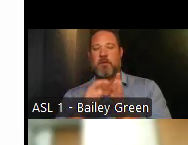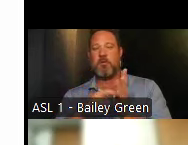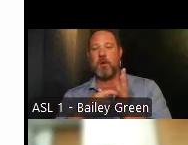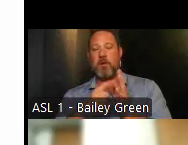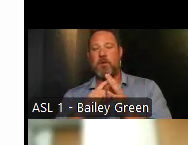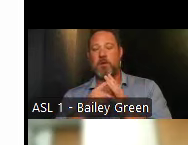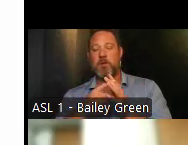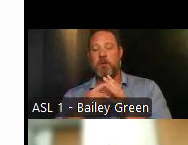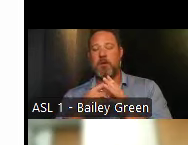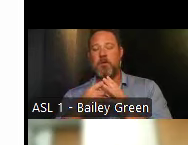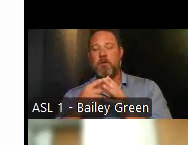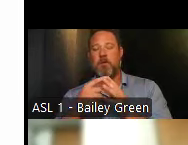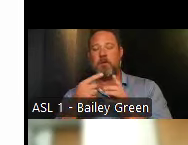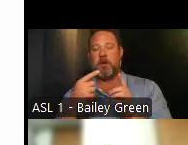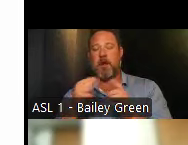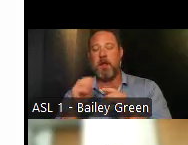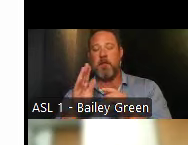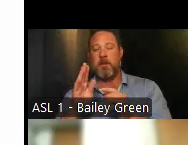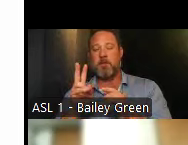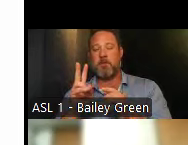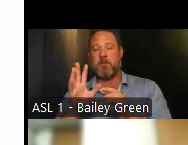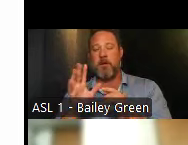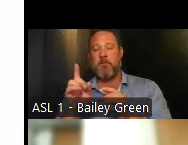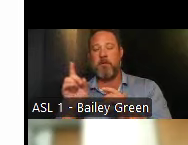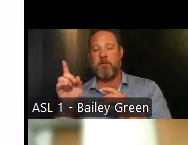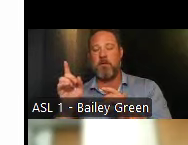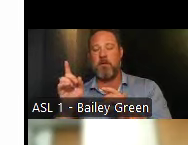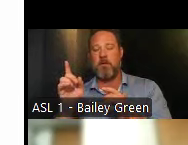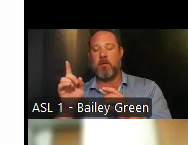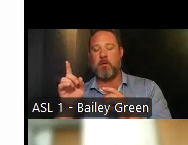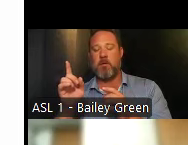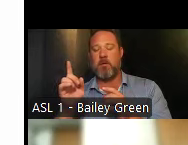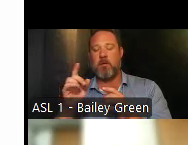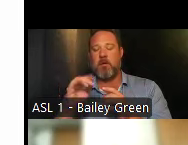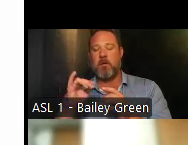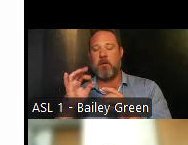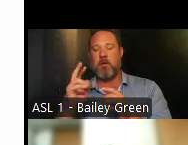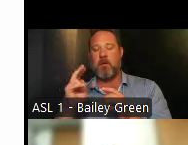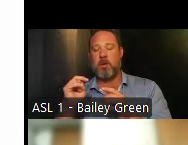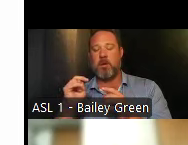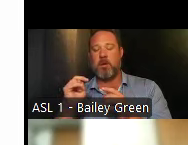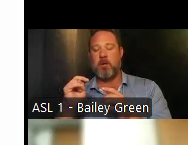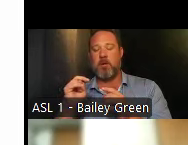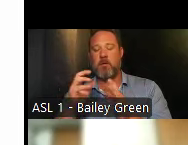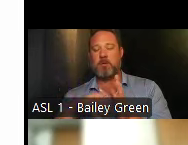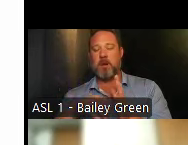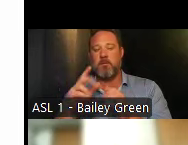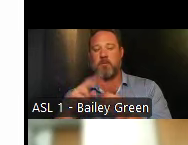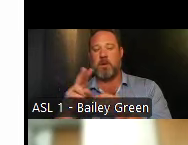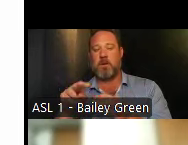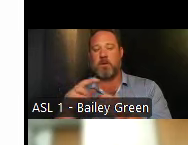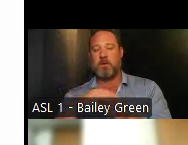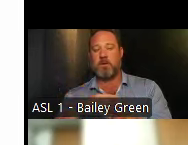originally implemented pursuant to AB 2511 by Assemblymember Irwin and was chaptered in